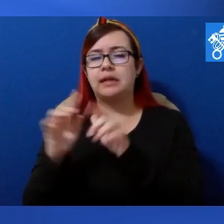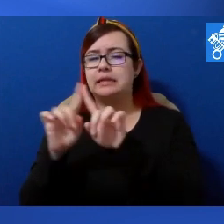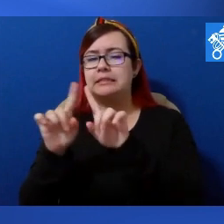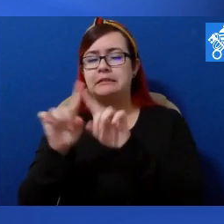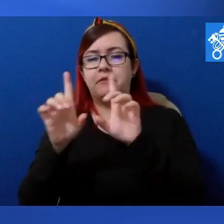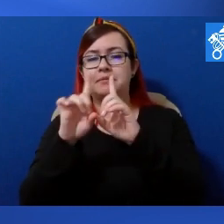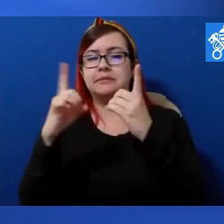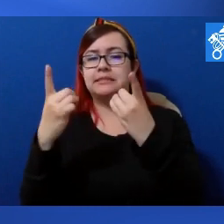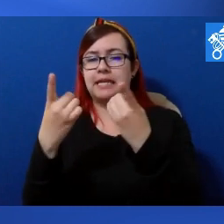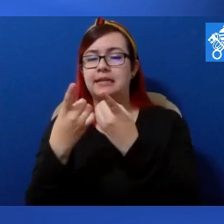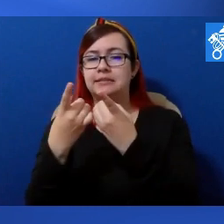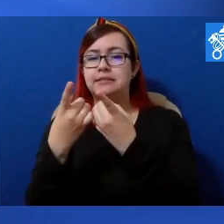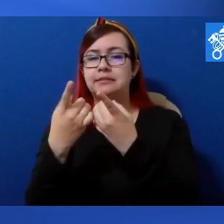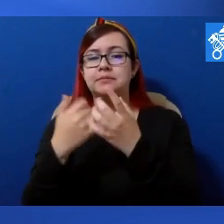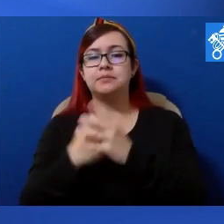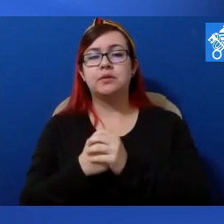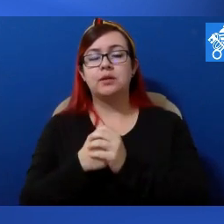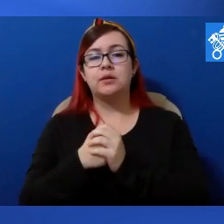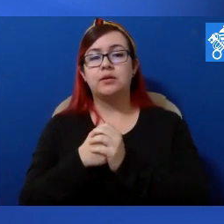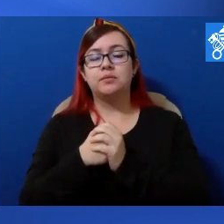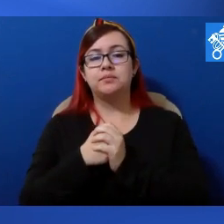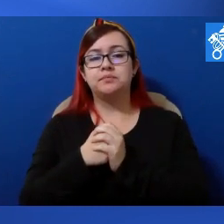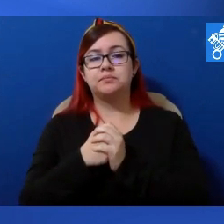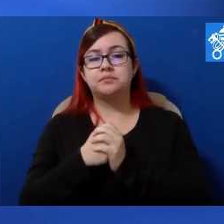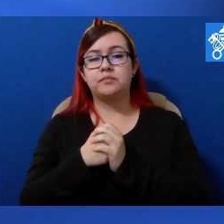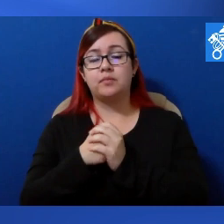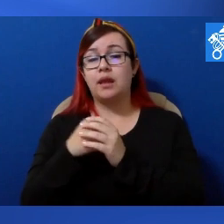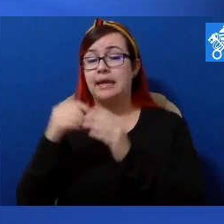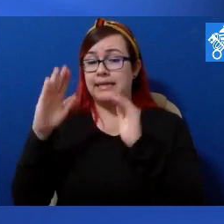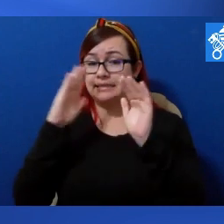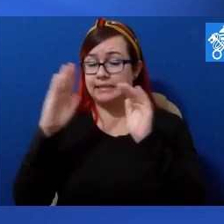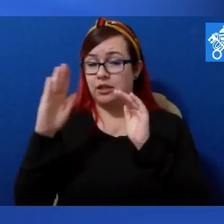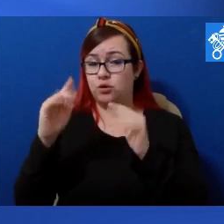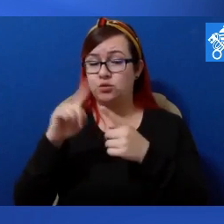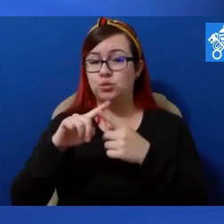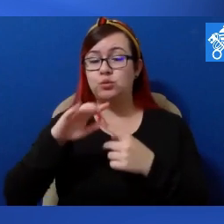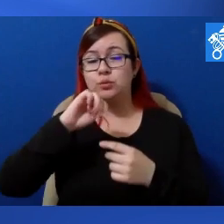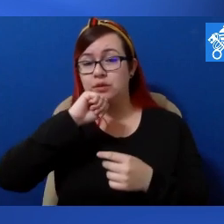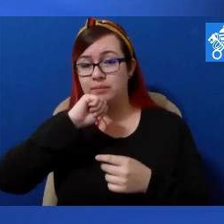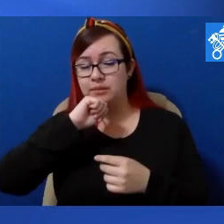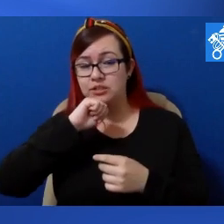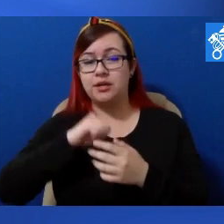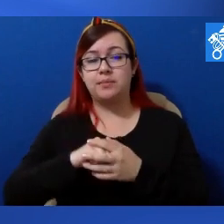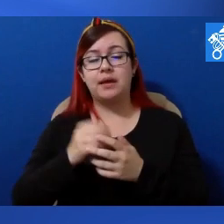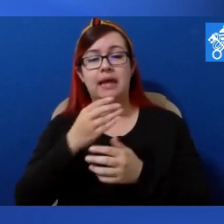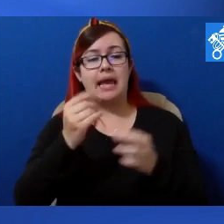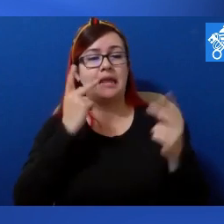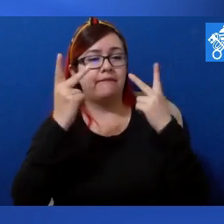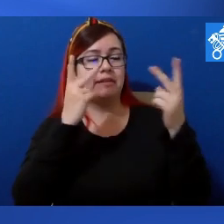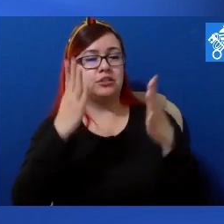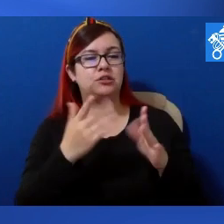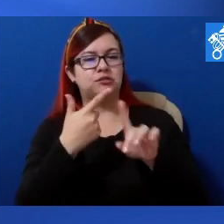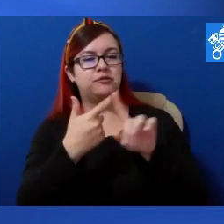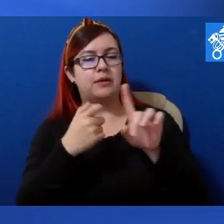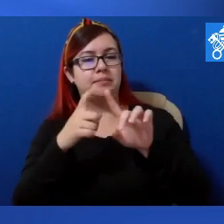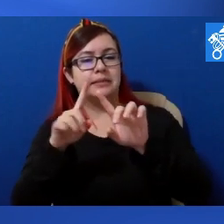young people from the Diocese of Bayeux, Lisieux, with Bishop Jacques Haber, pilgrims